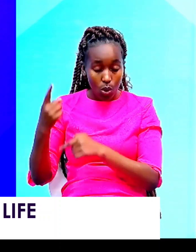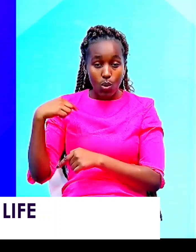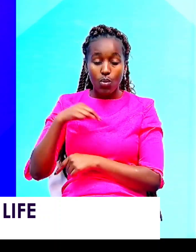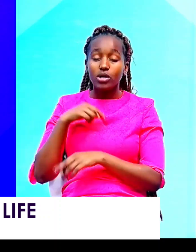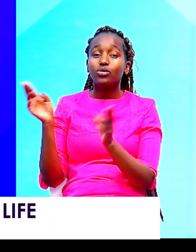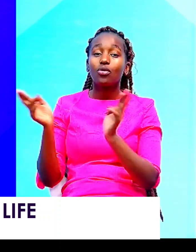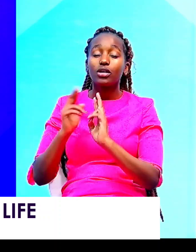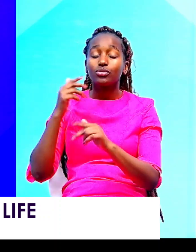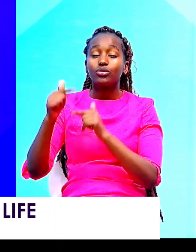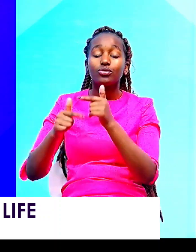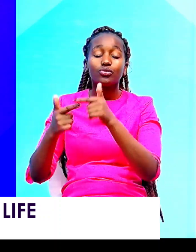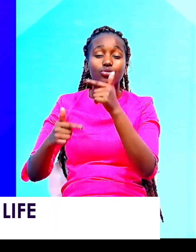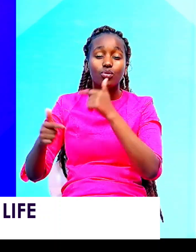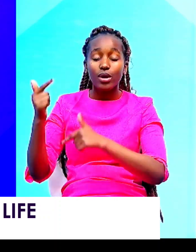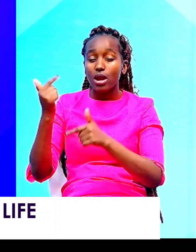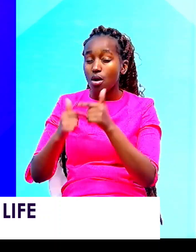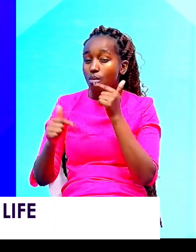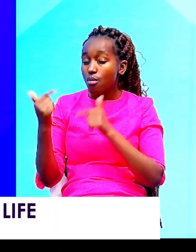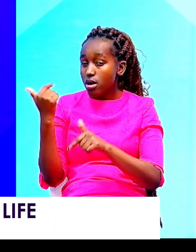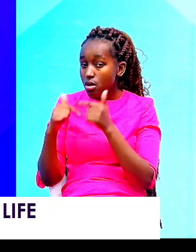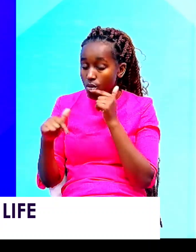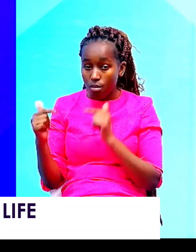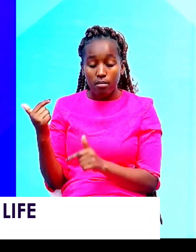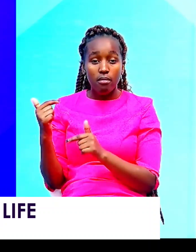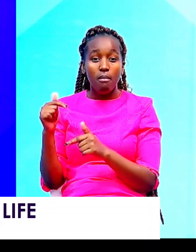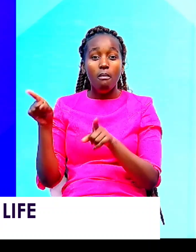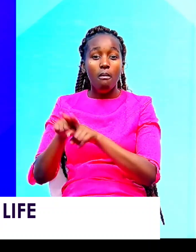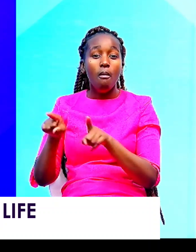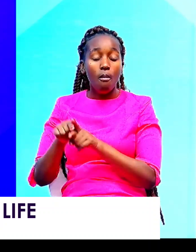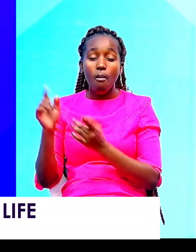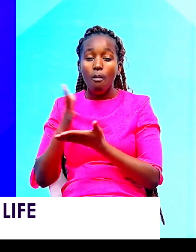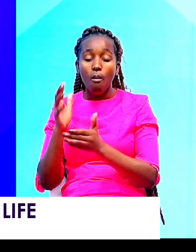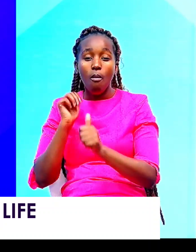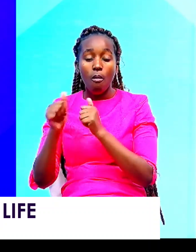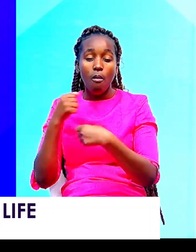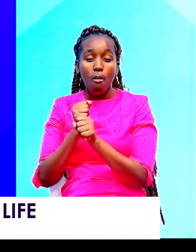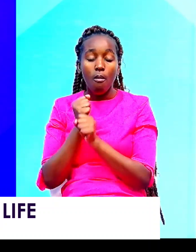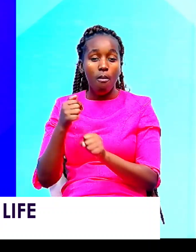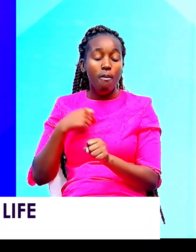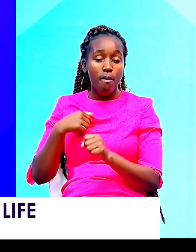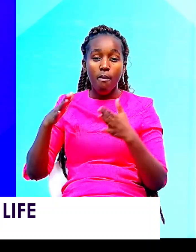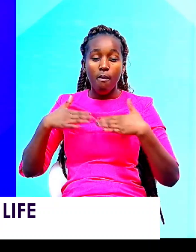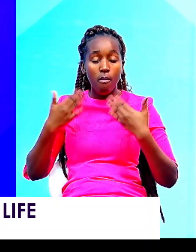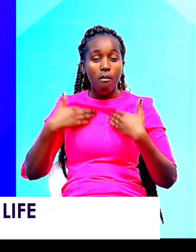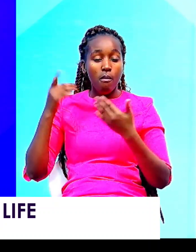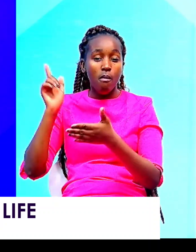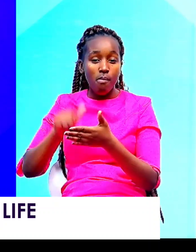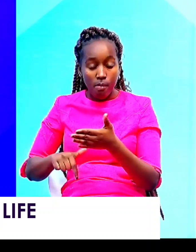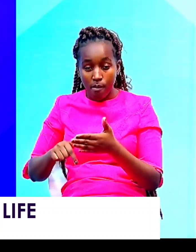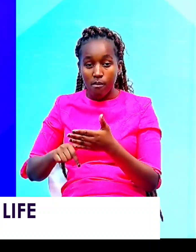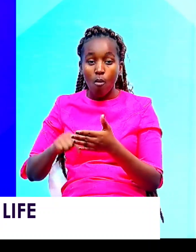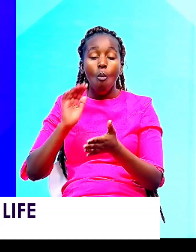winning as we keep going. Absolutely. And you know one thing that makes me very happy? I will say it on air. Right.